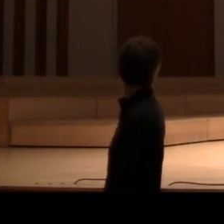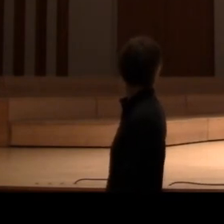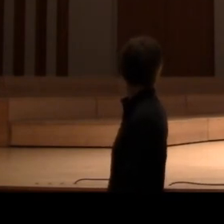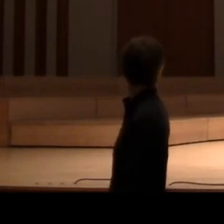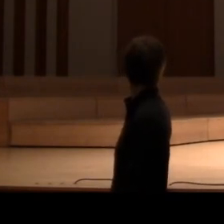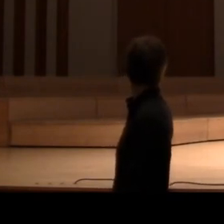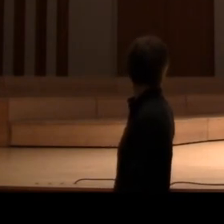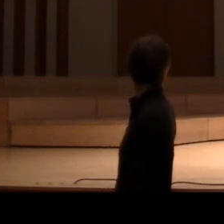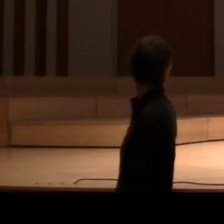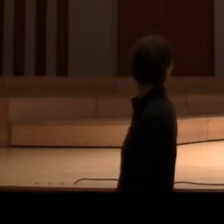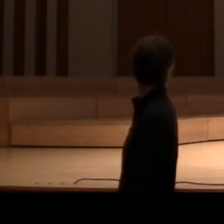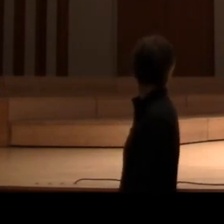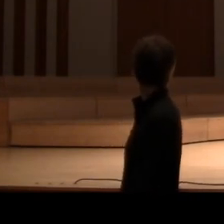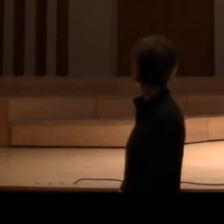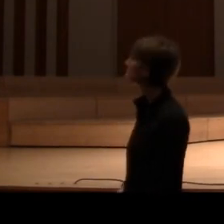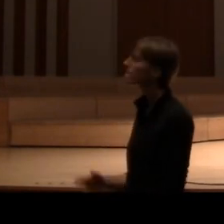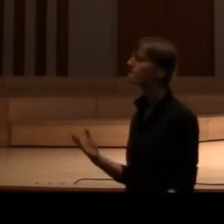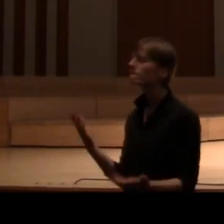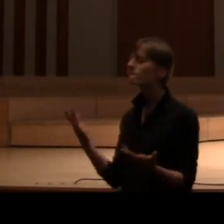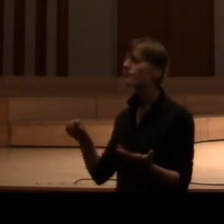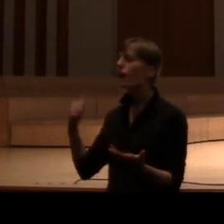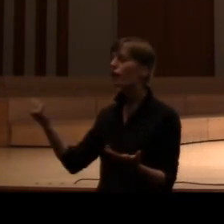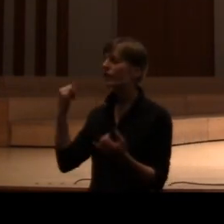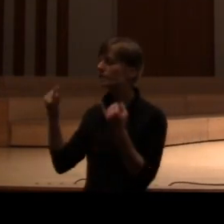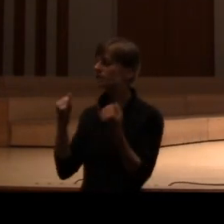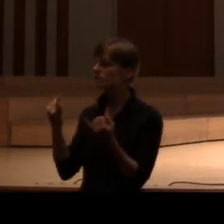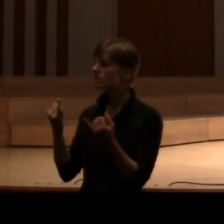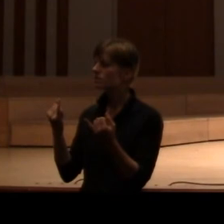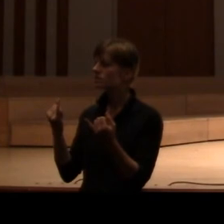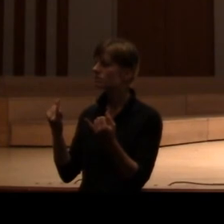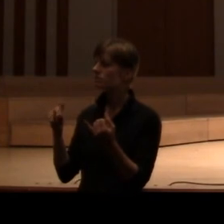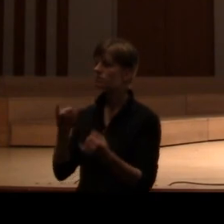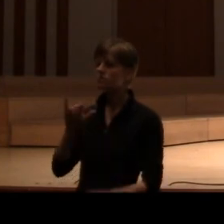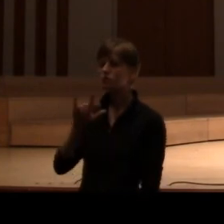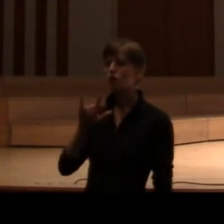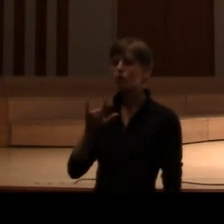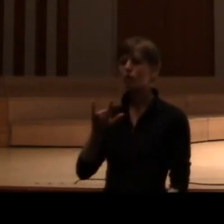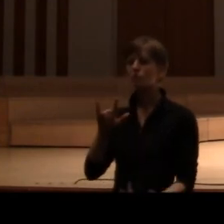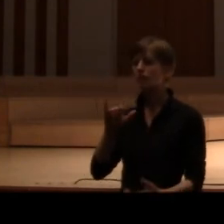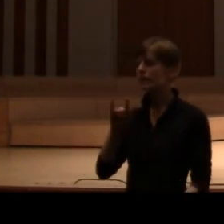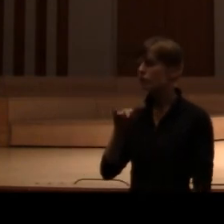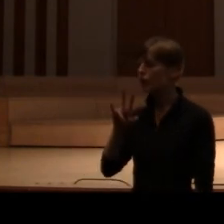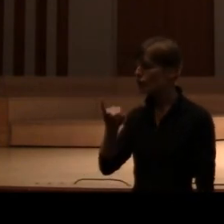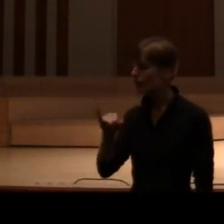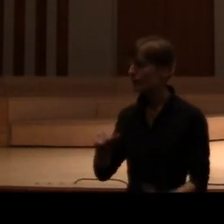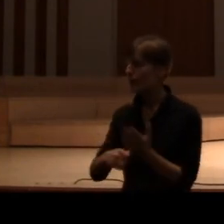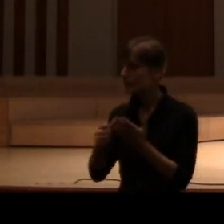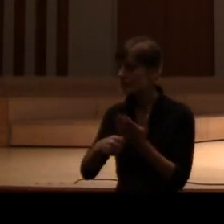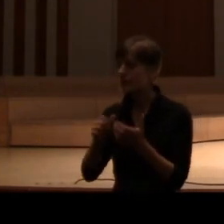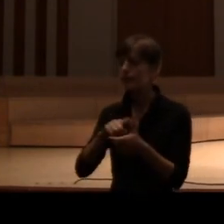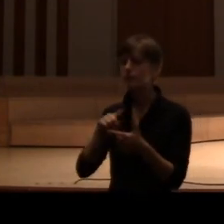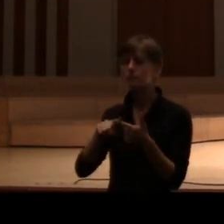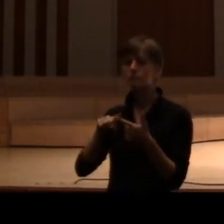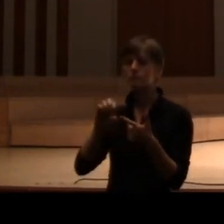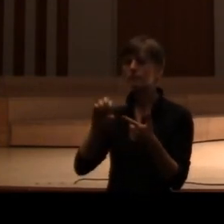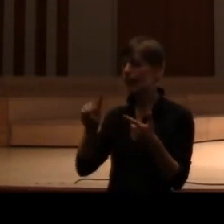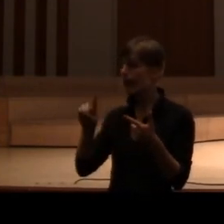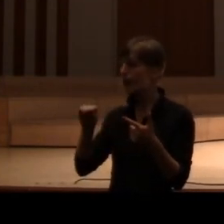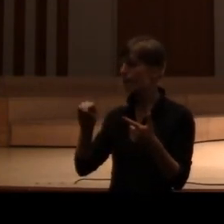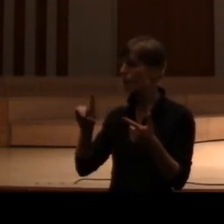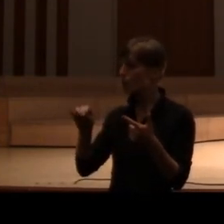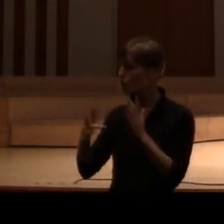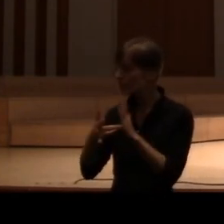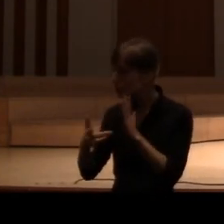And what are some other ideas? So there's a literary magazine idea, there could be an Edmodo group. What are some other ways that you could give students that